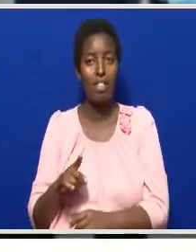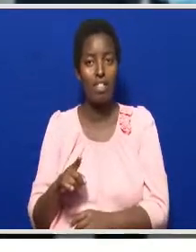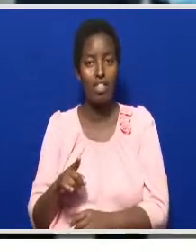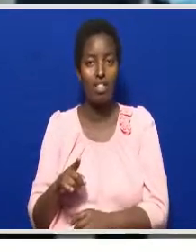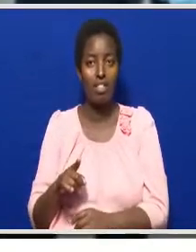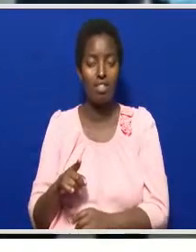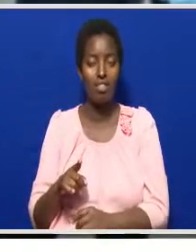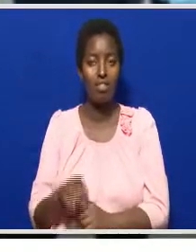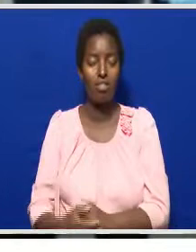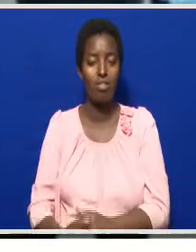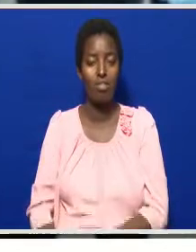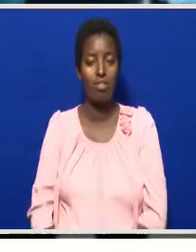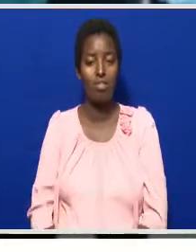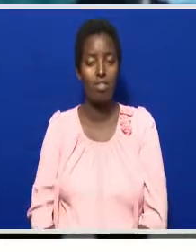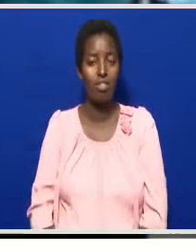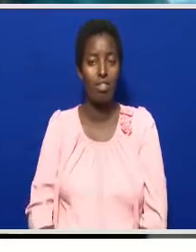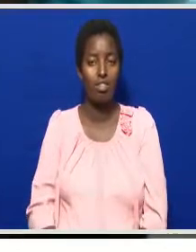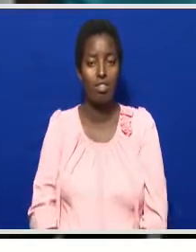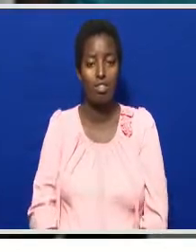iwasaidie.